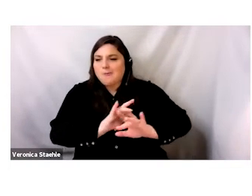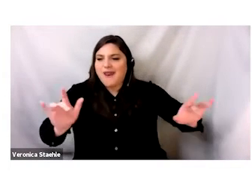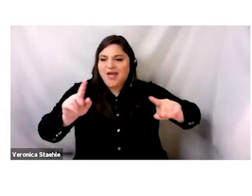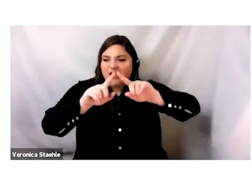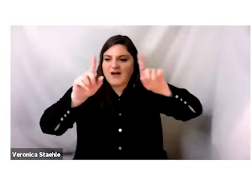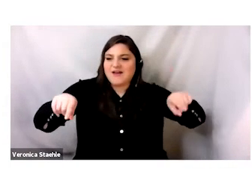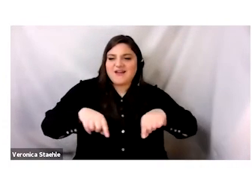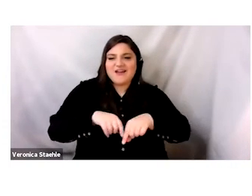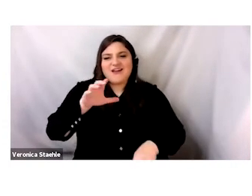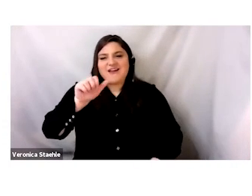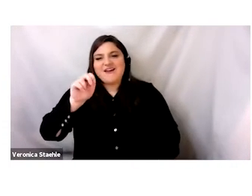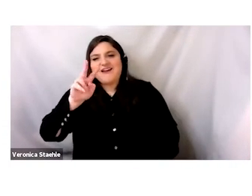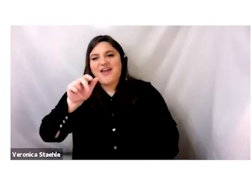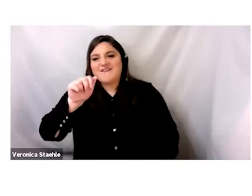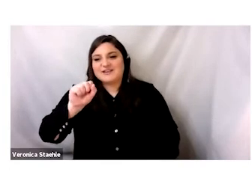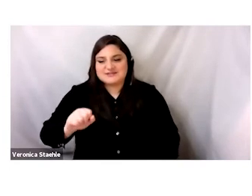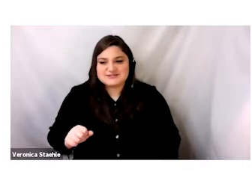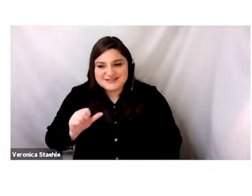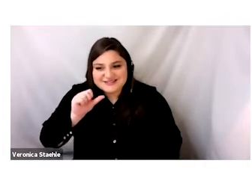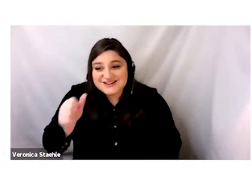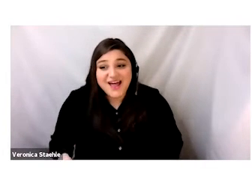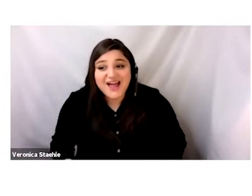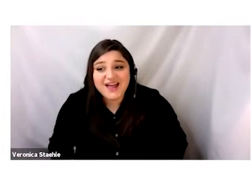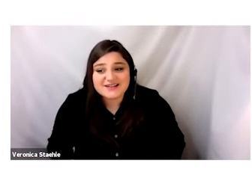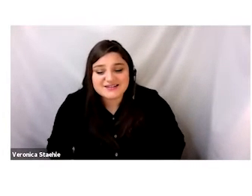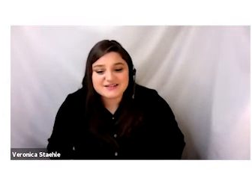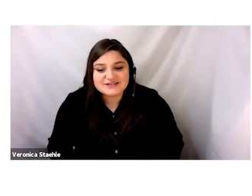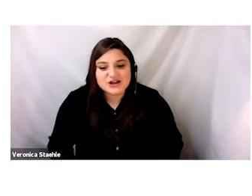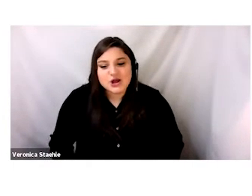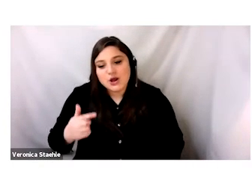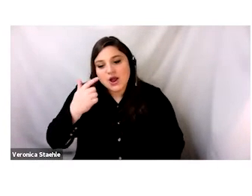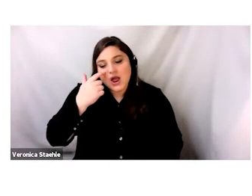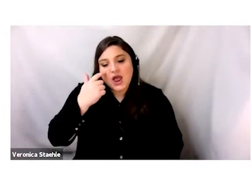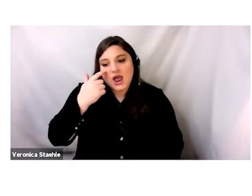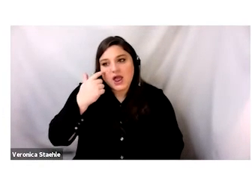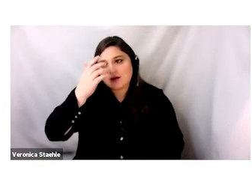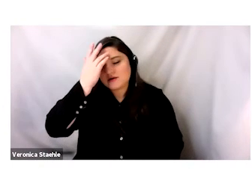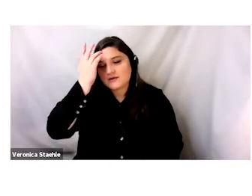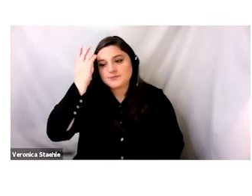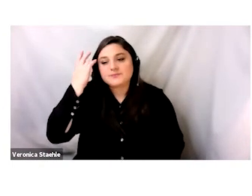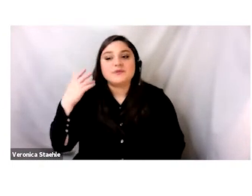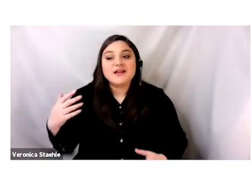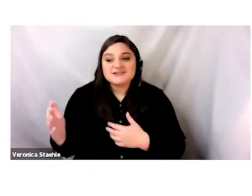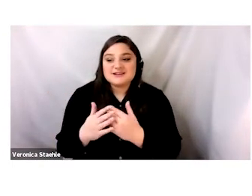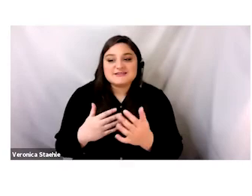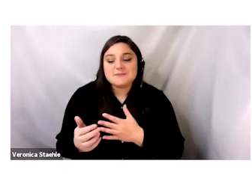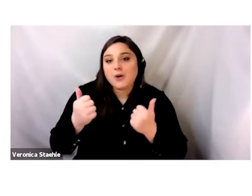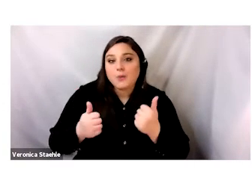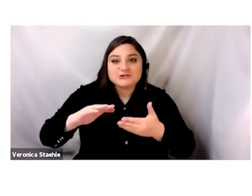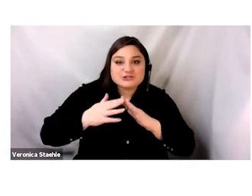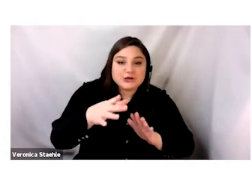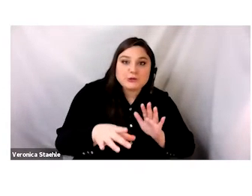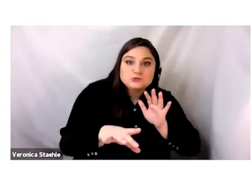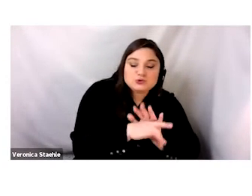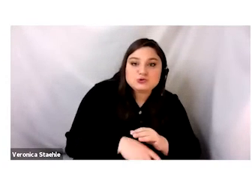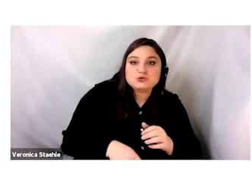is that you can apply any city, any rural area, anything. Like, it is not a blank canvas, right?